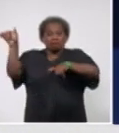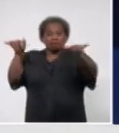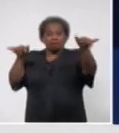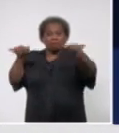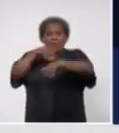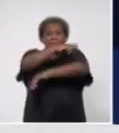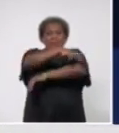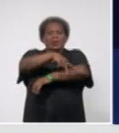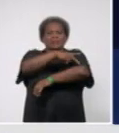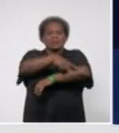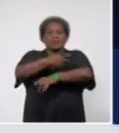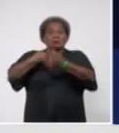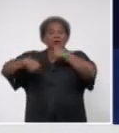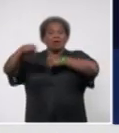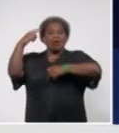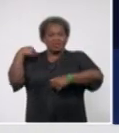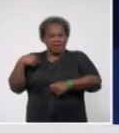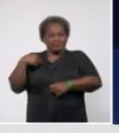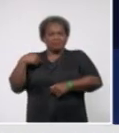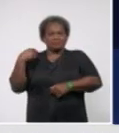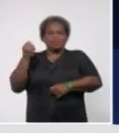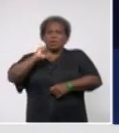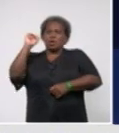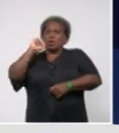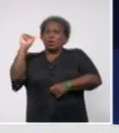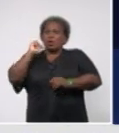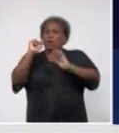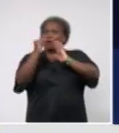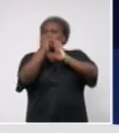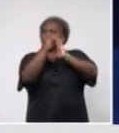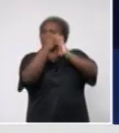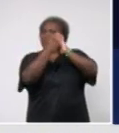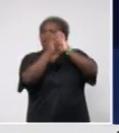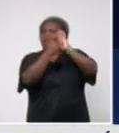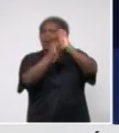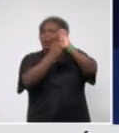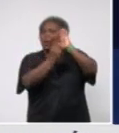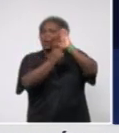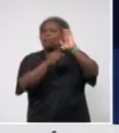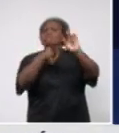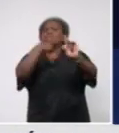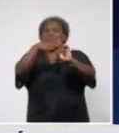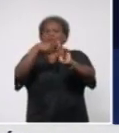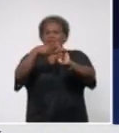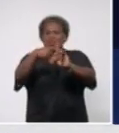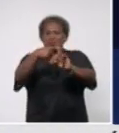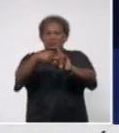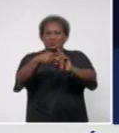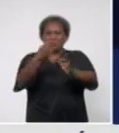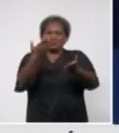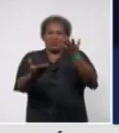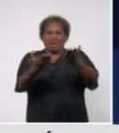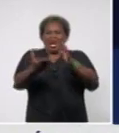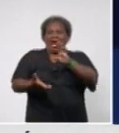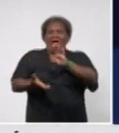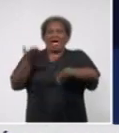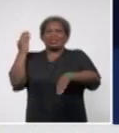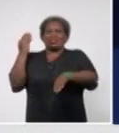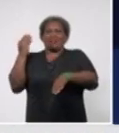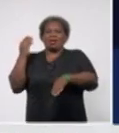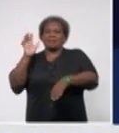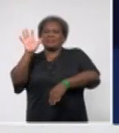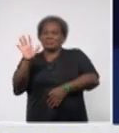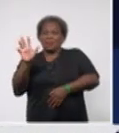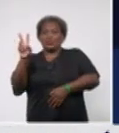52 people were discharged from hospital, a positive result in regards to the discharge to